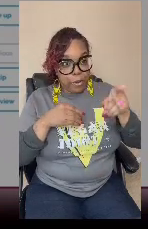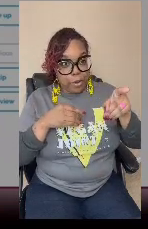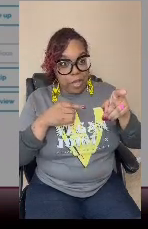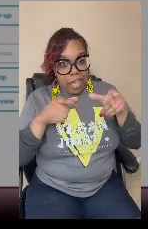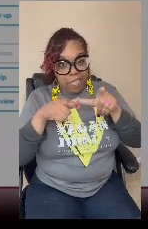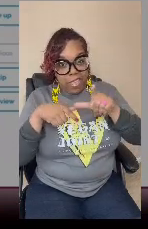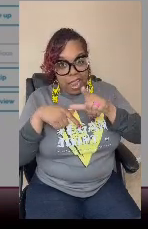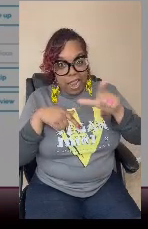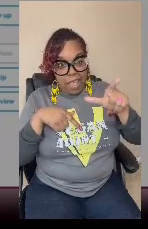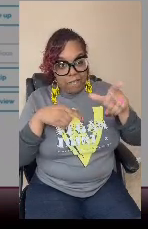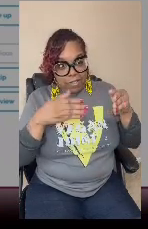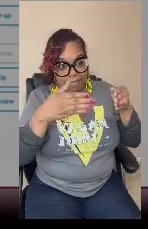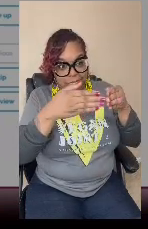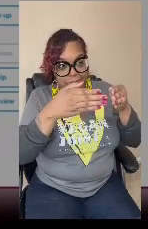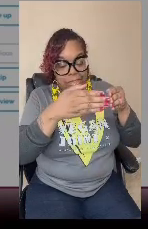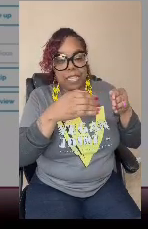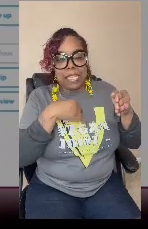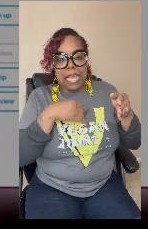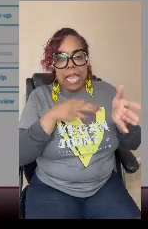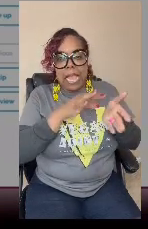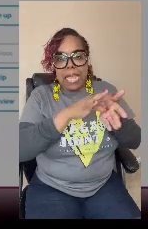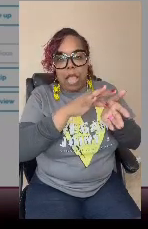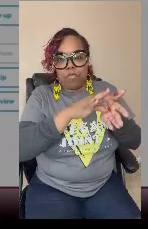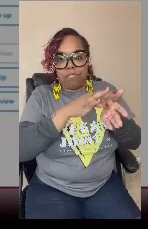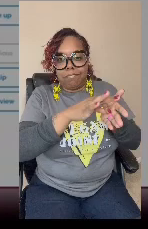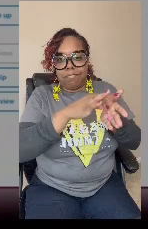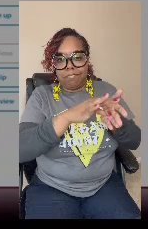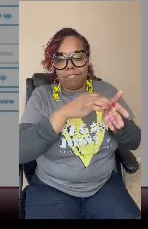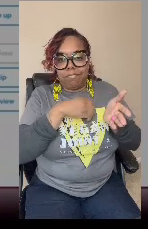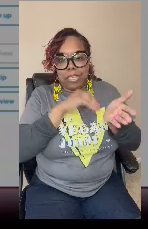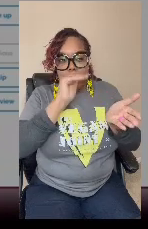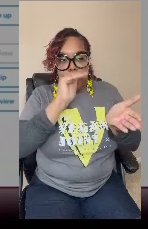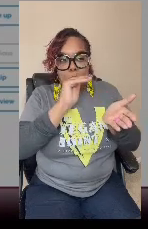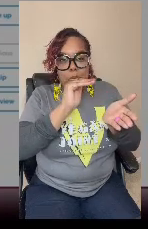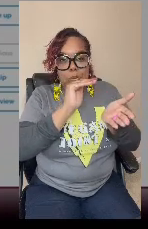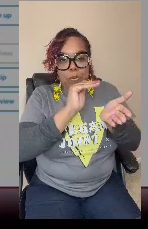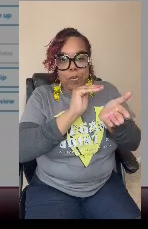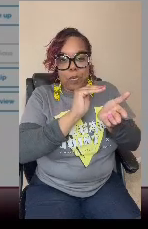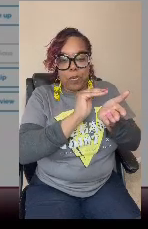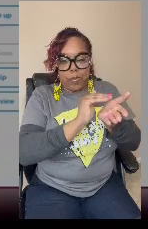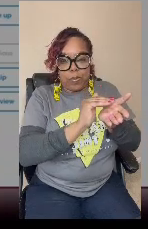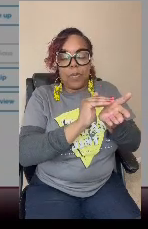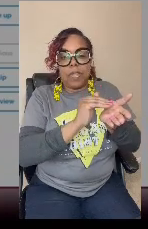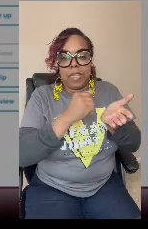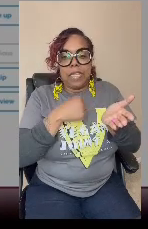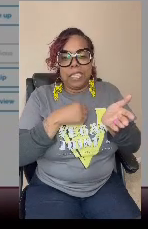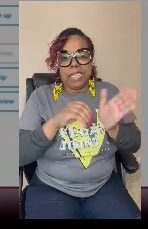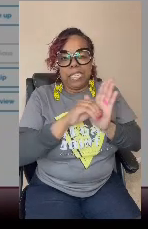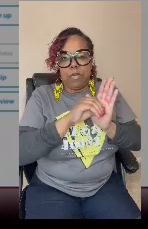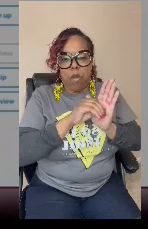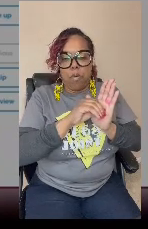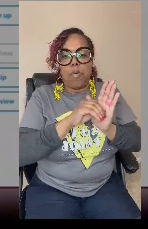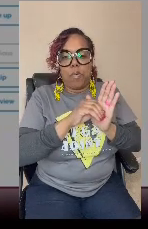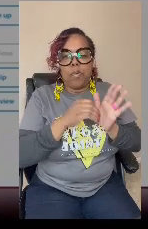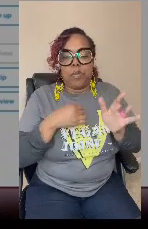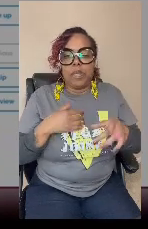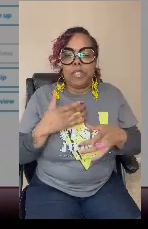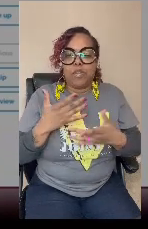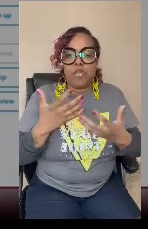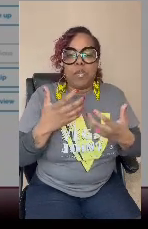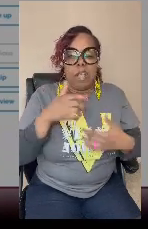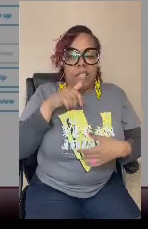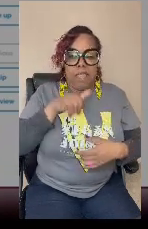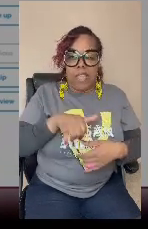the amount of cards that are left. So for this directions, you would match the